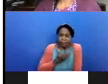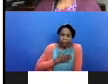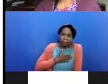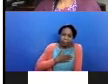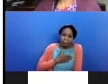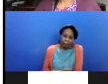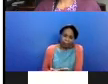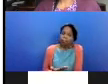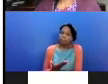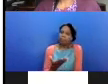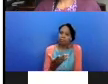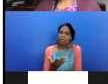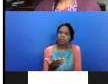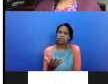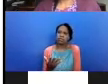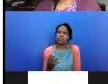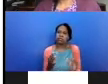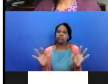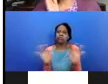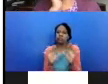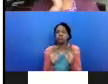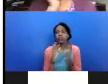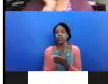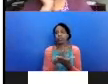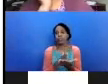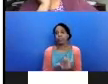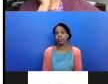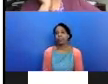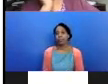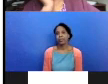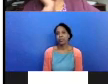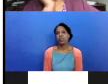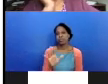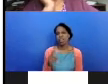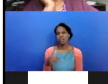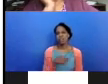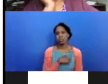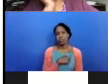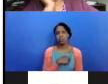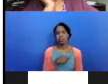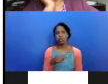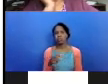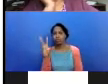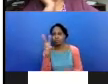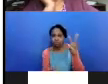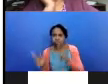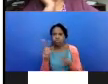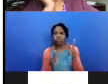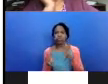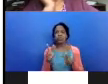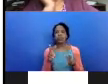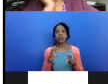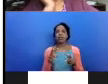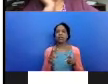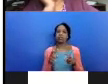these conversations. So those are the things we'd be looking for as before, we moved